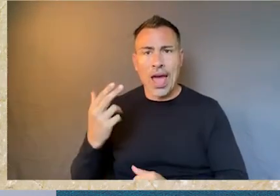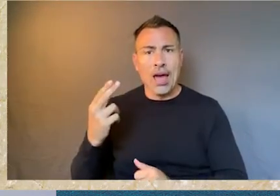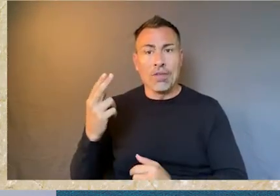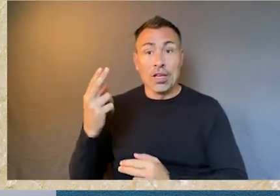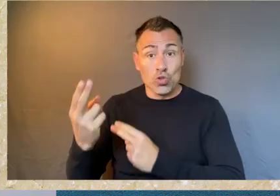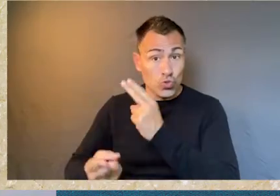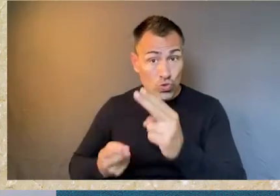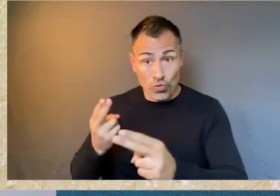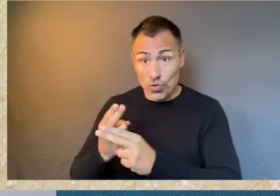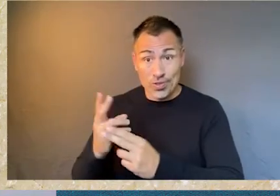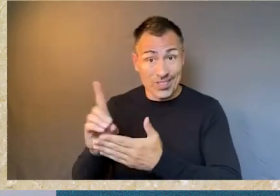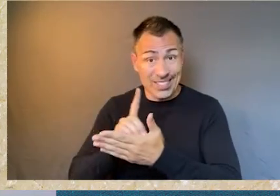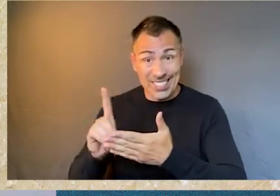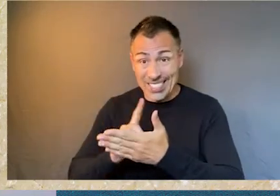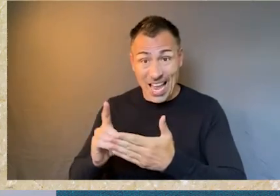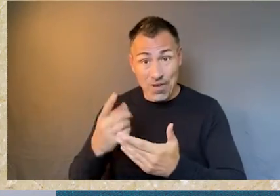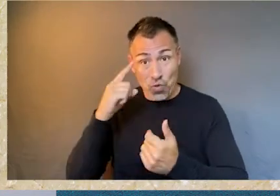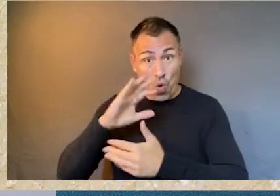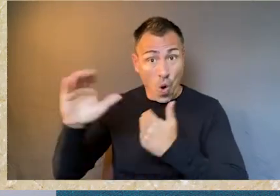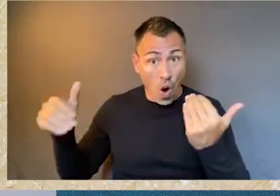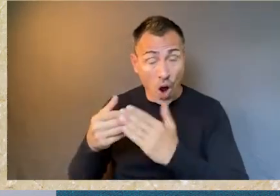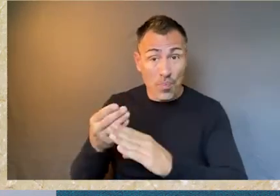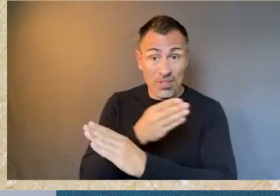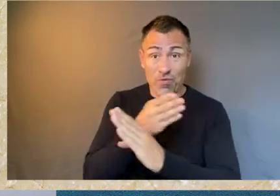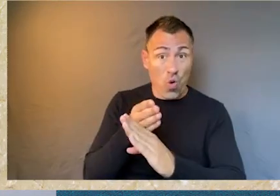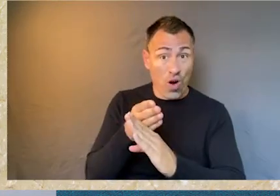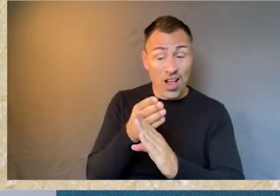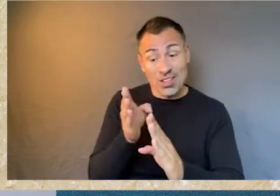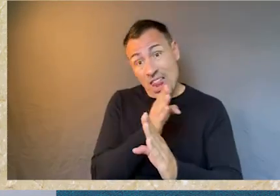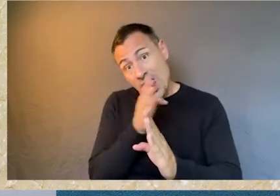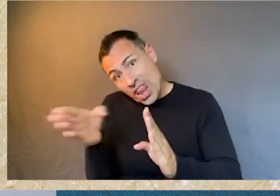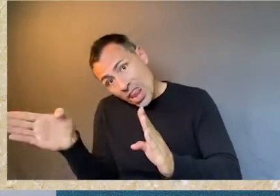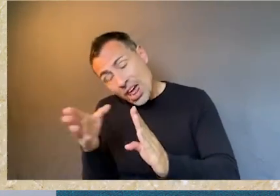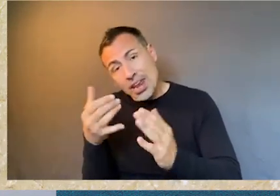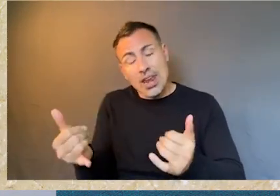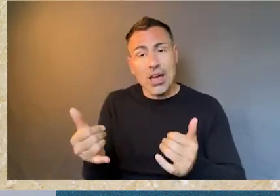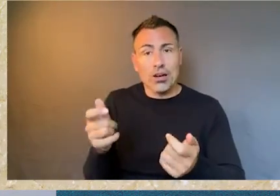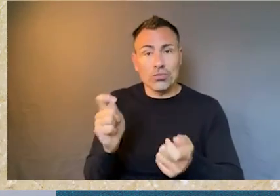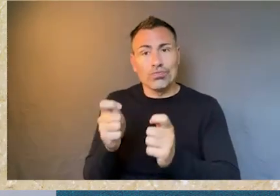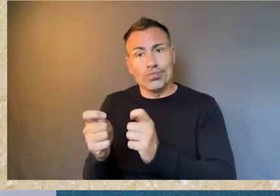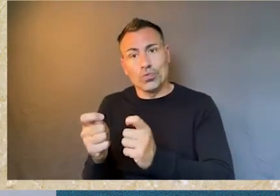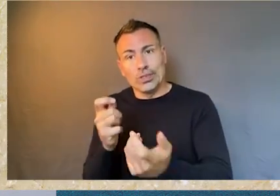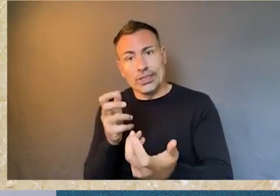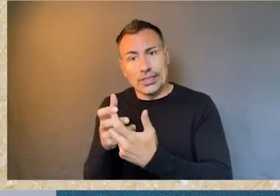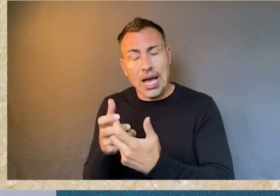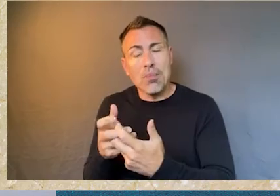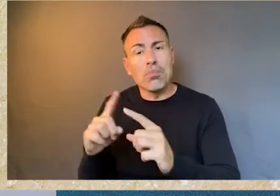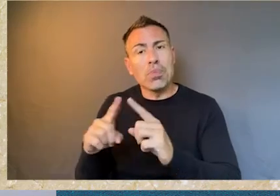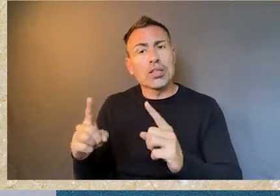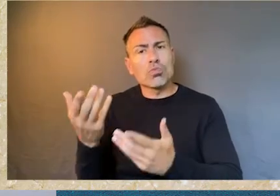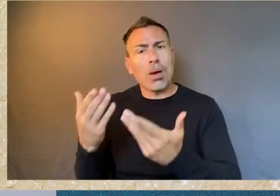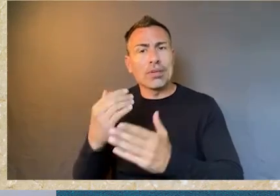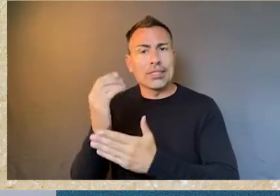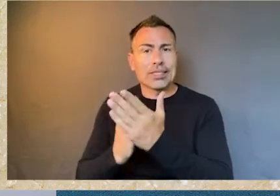design prior to this, now we adopt universal design, there still may be some residual impact from the time that we